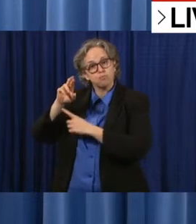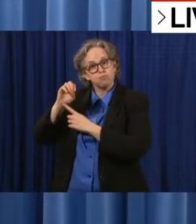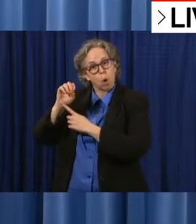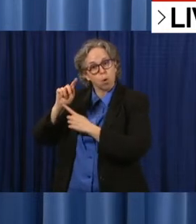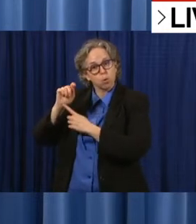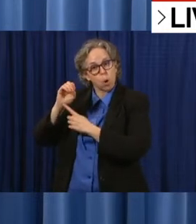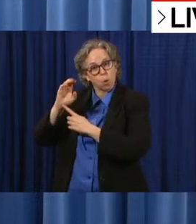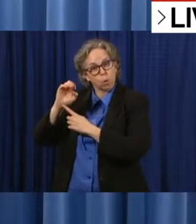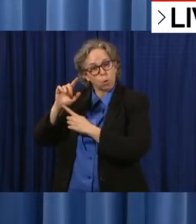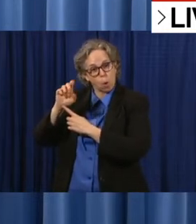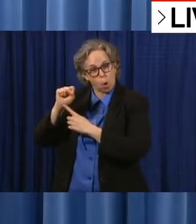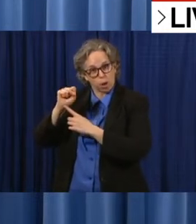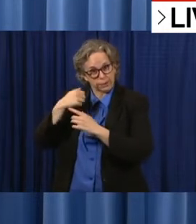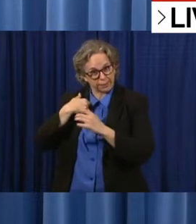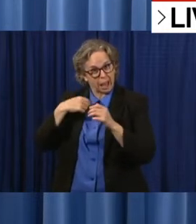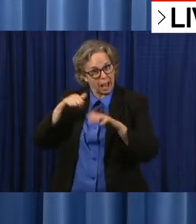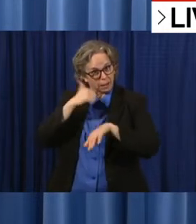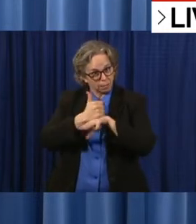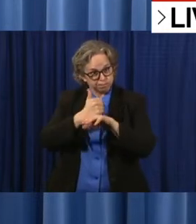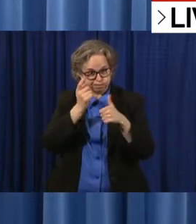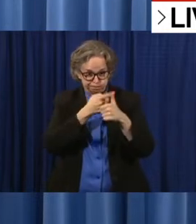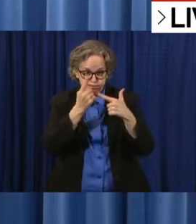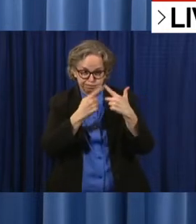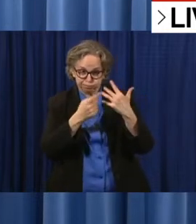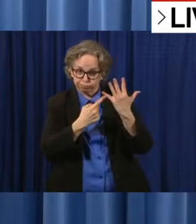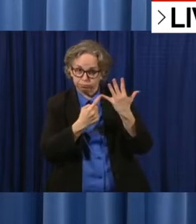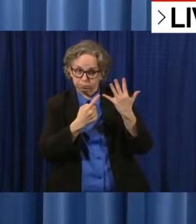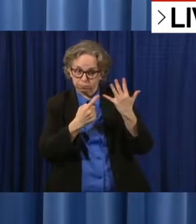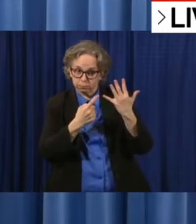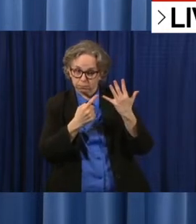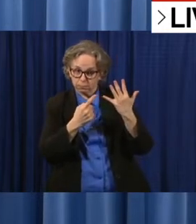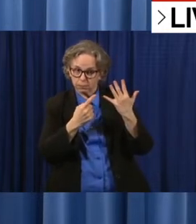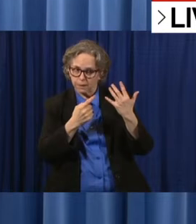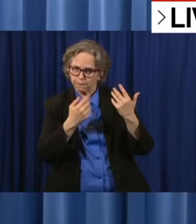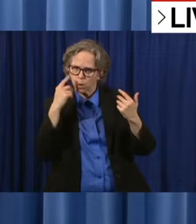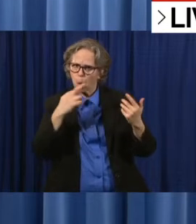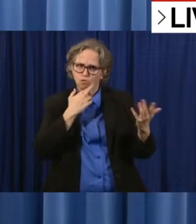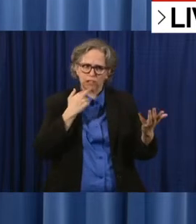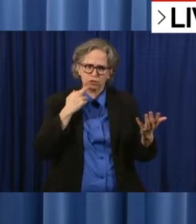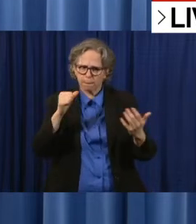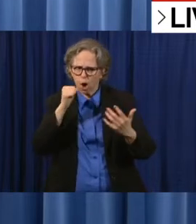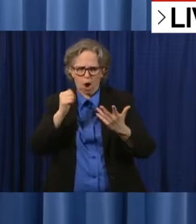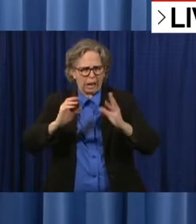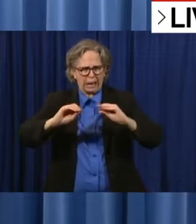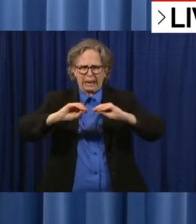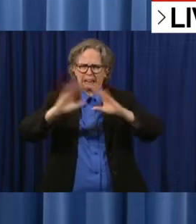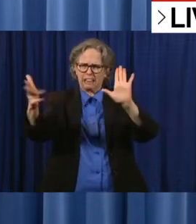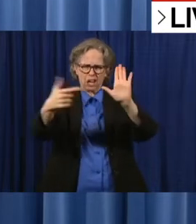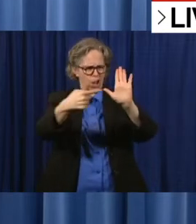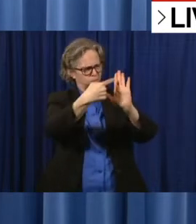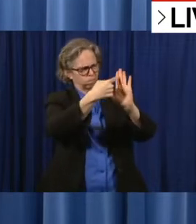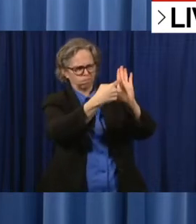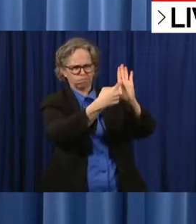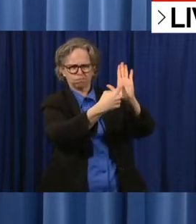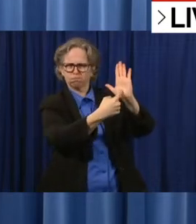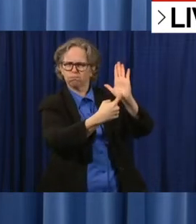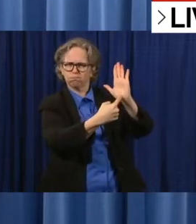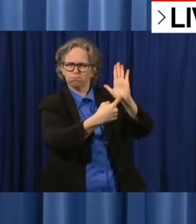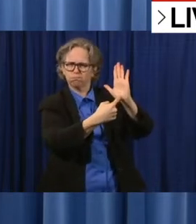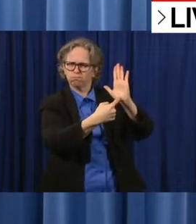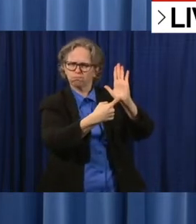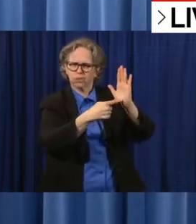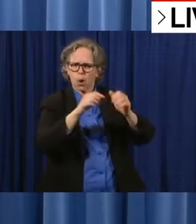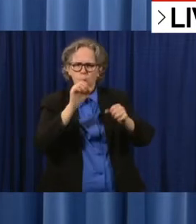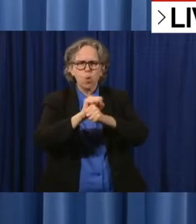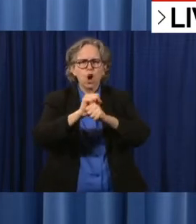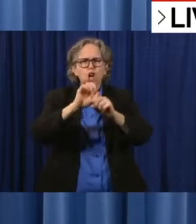and restaurants were laid down very, very clearly by the working group that we put together, made